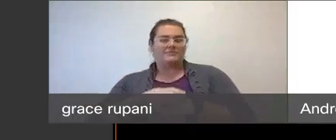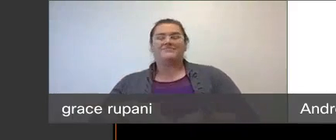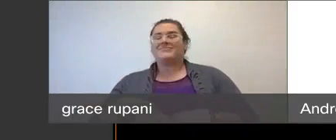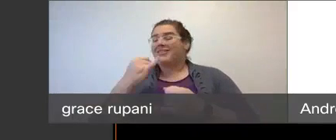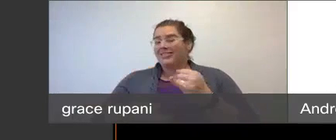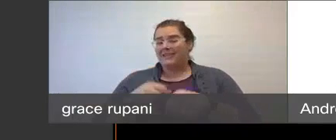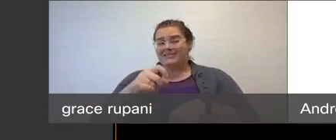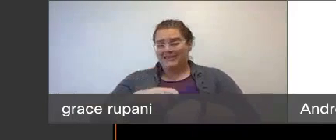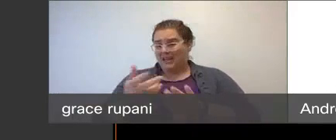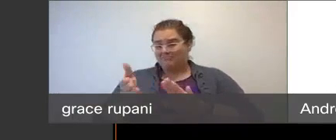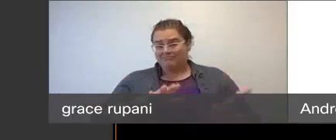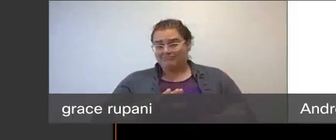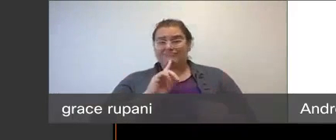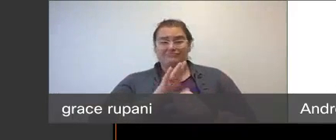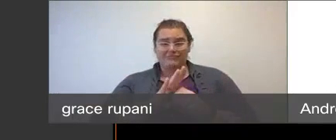March.